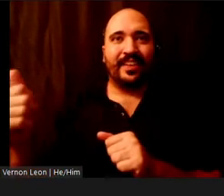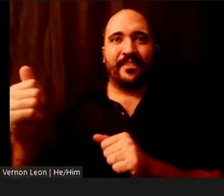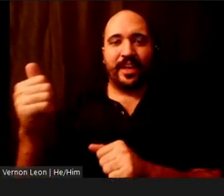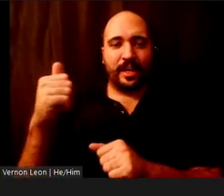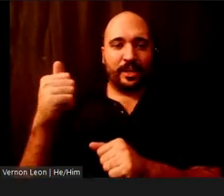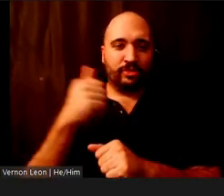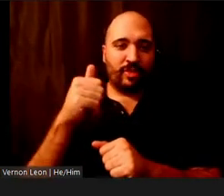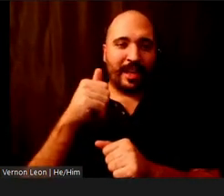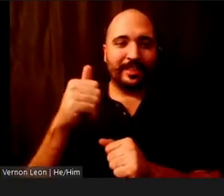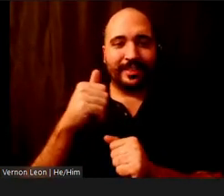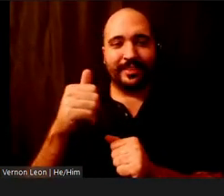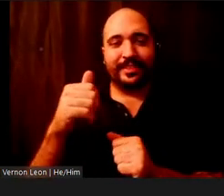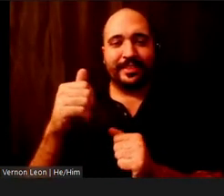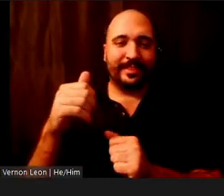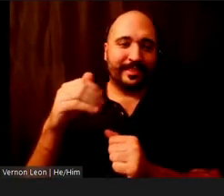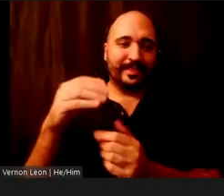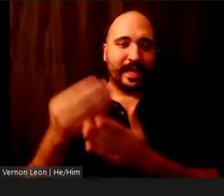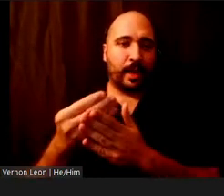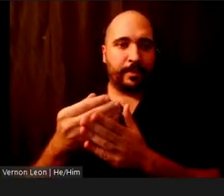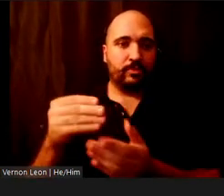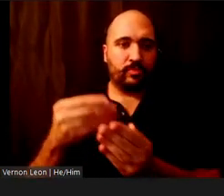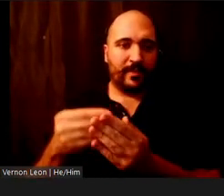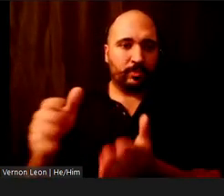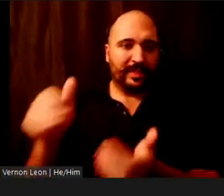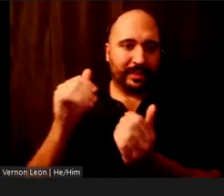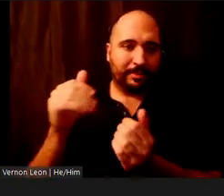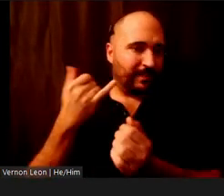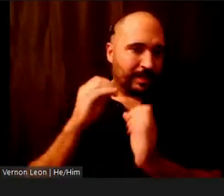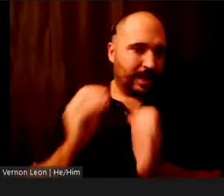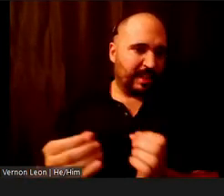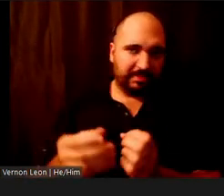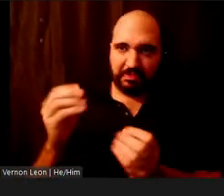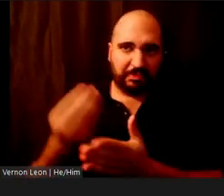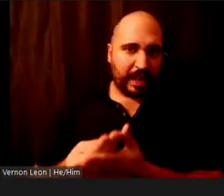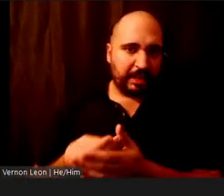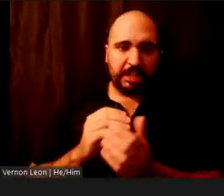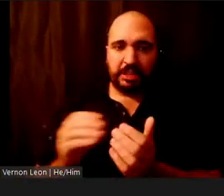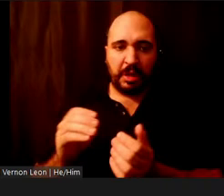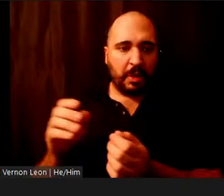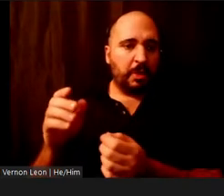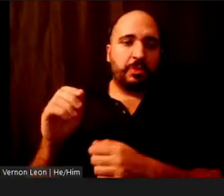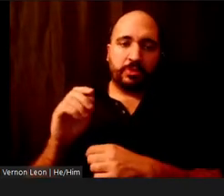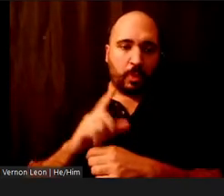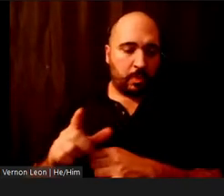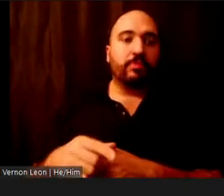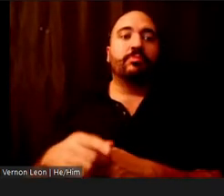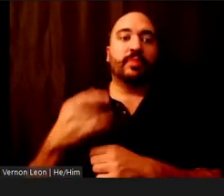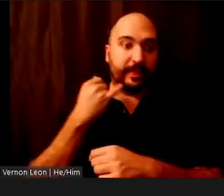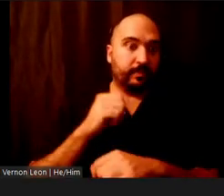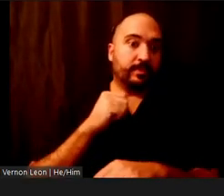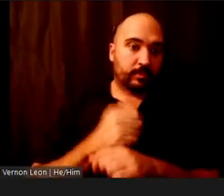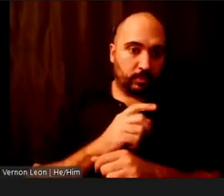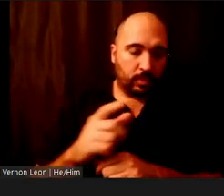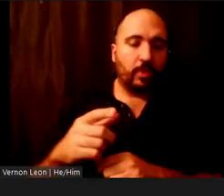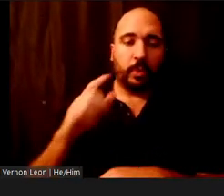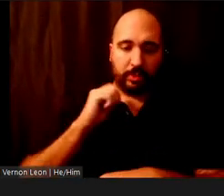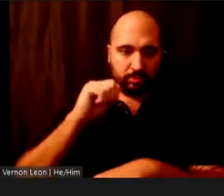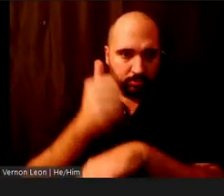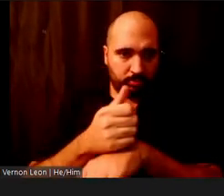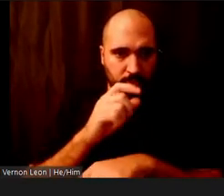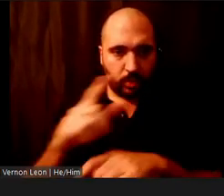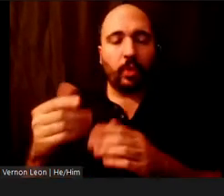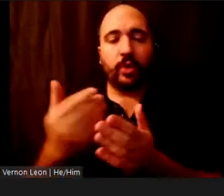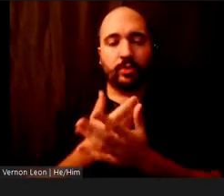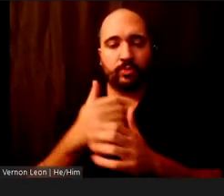stream. And there is the BUILD or ACT alternative, where we would build a Central Business District tolling program. There would be new